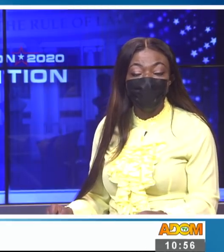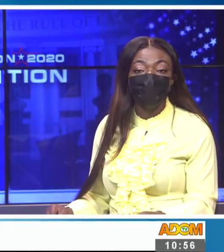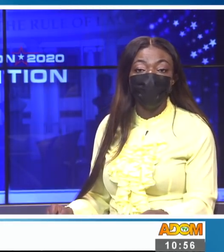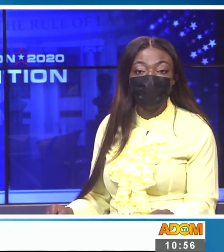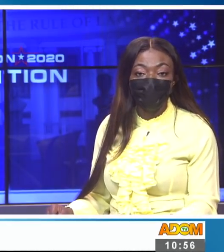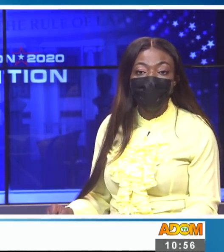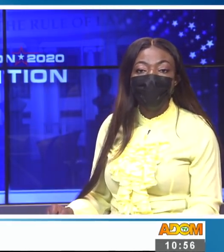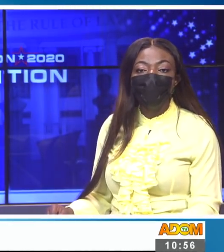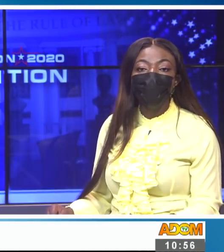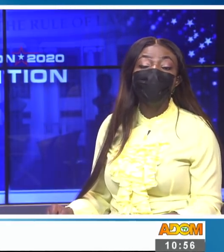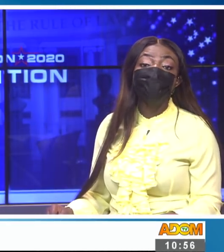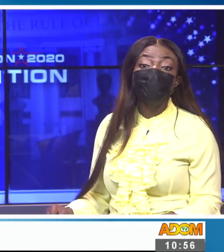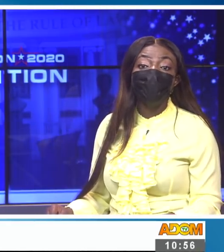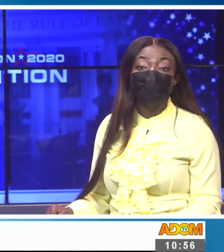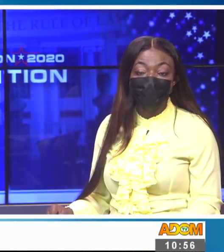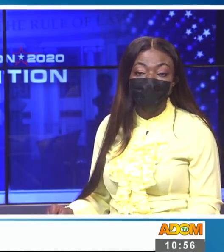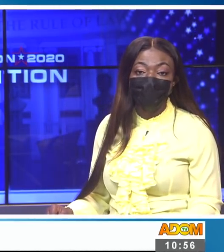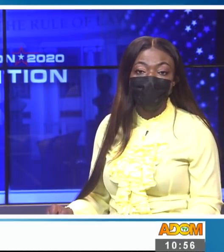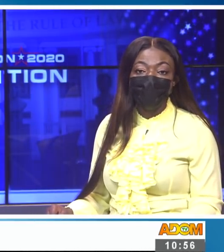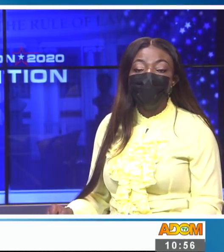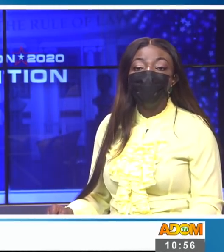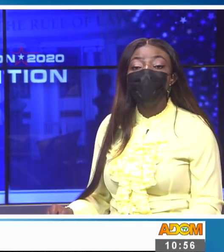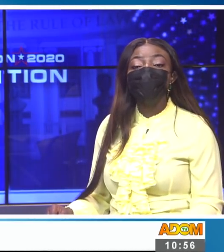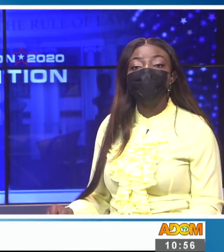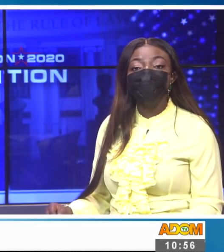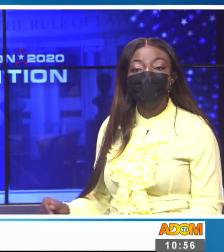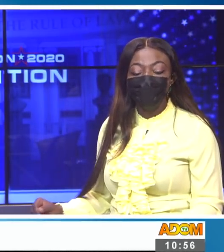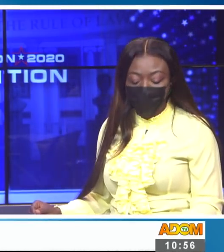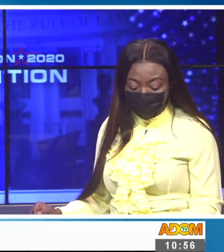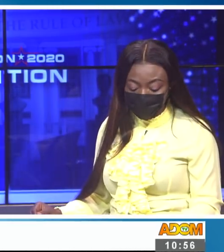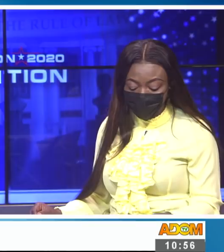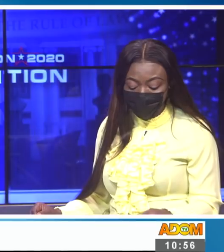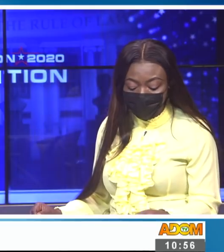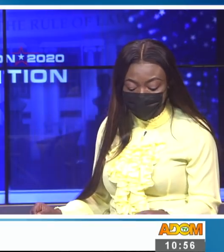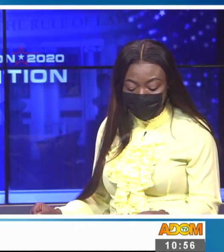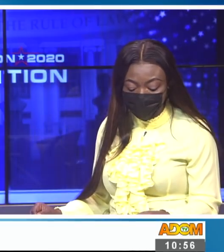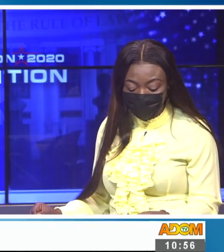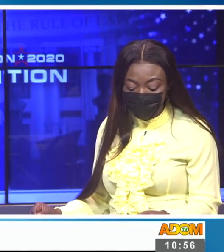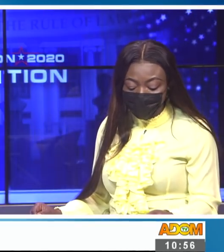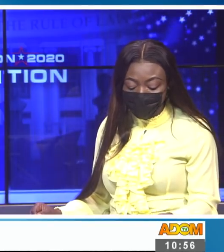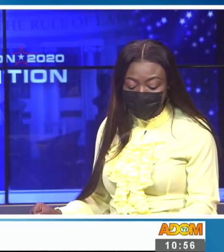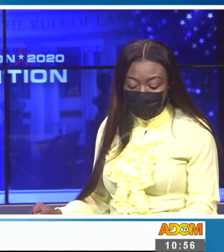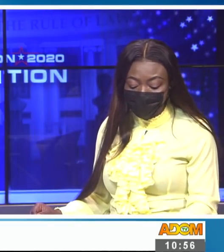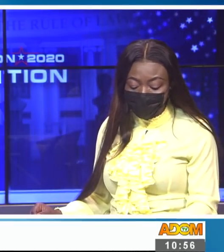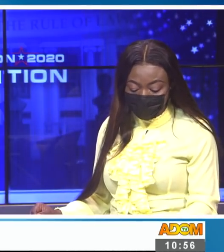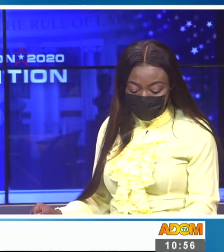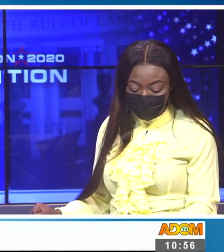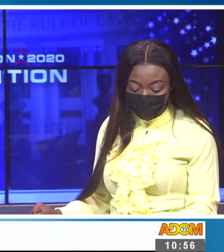e wose mpanimfo yo akwanya bi e wose lawyer chachuchi kata mpanimfo edemano no